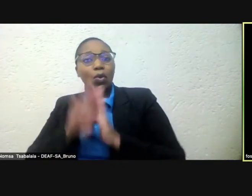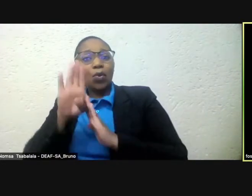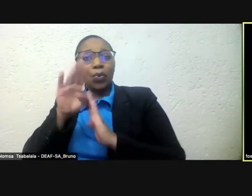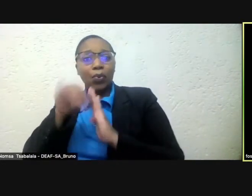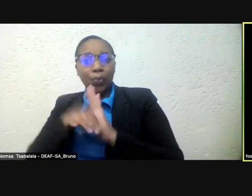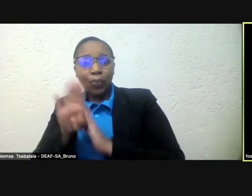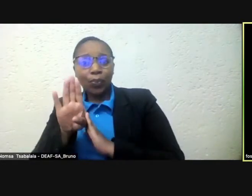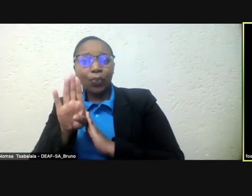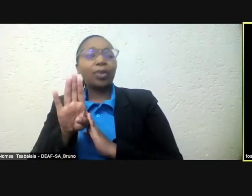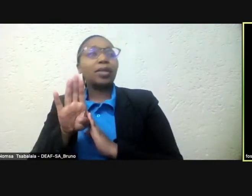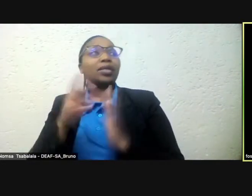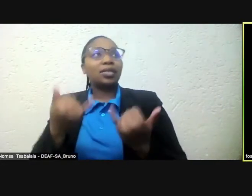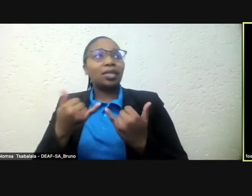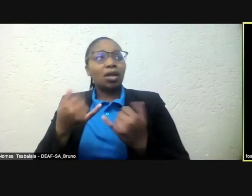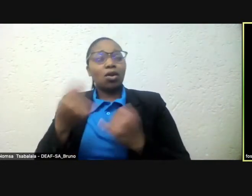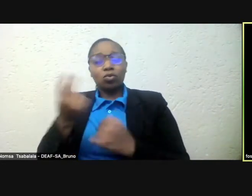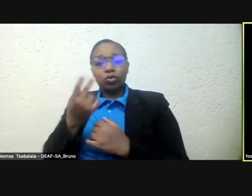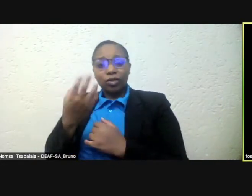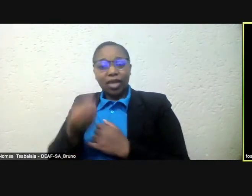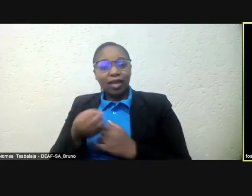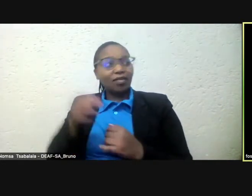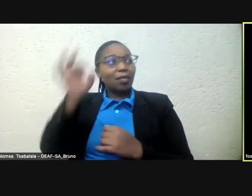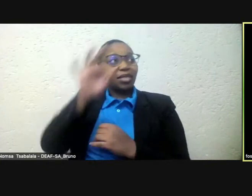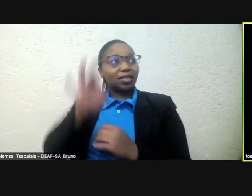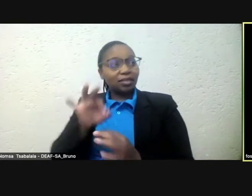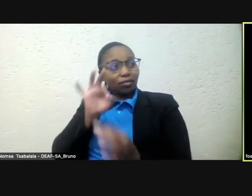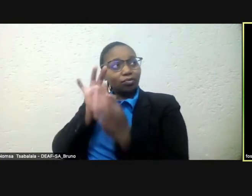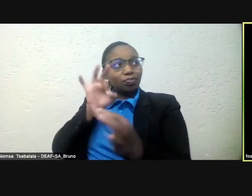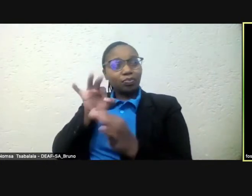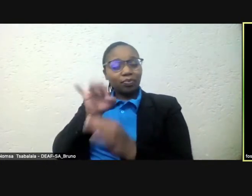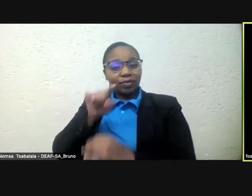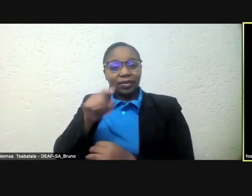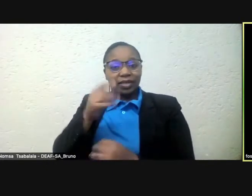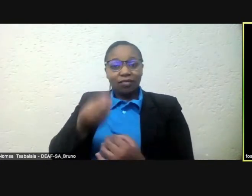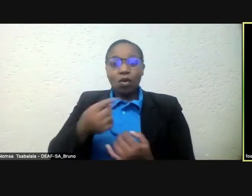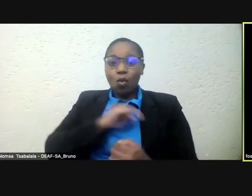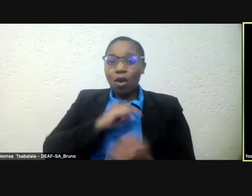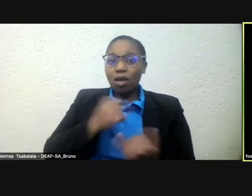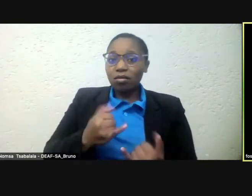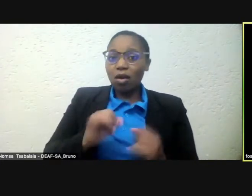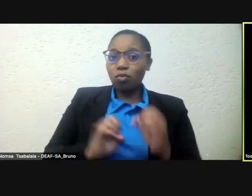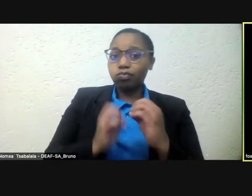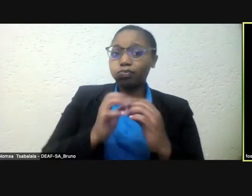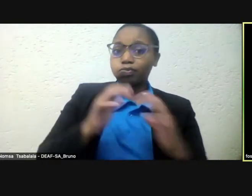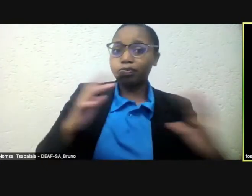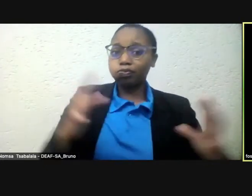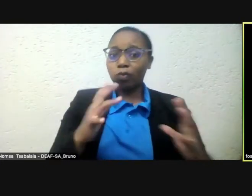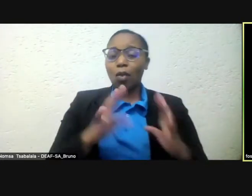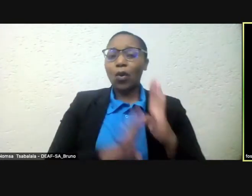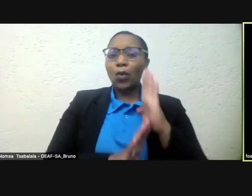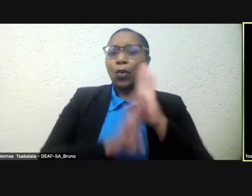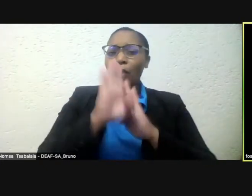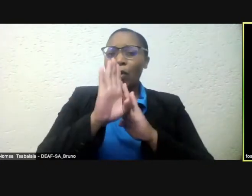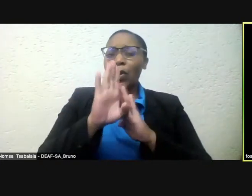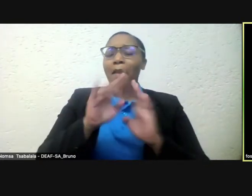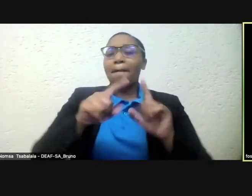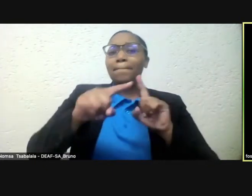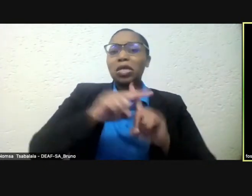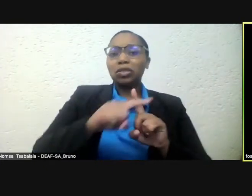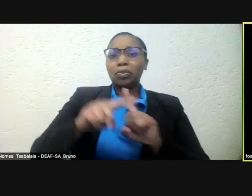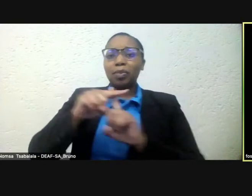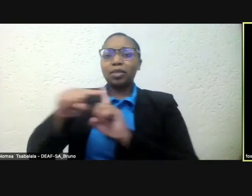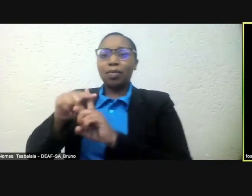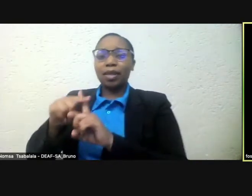of positive cases, given that the cases are rising much faster? So meaning that the cases are rising, but the positivity